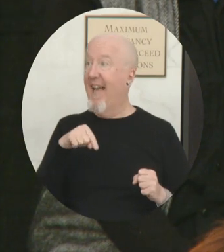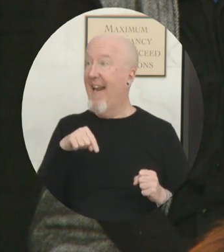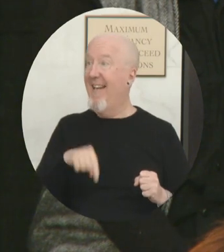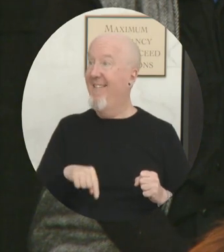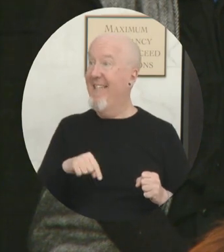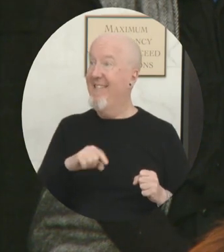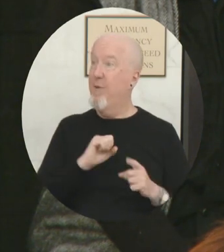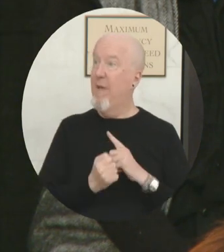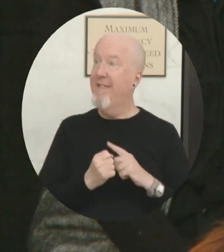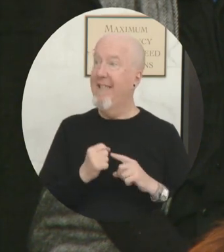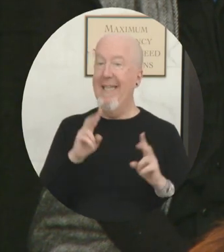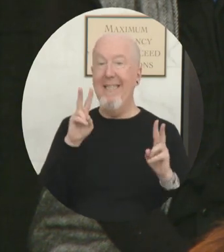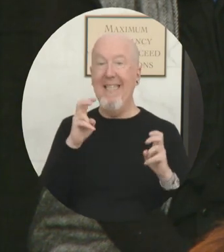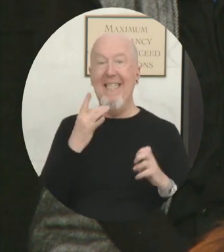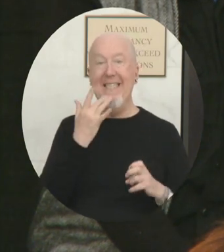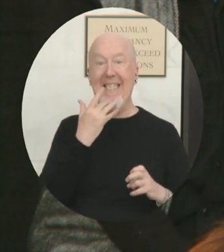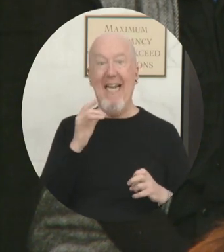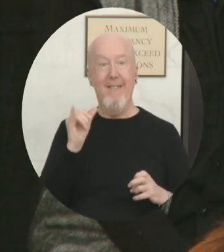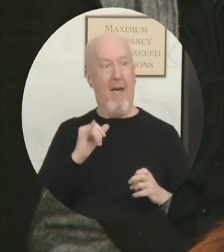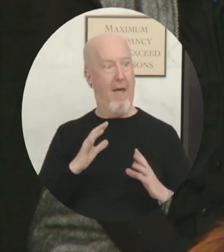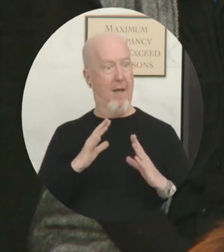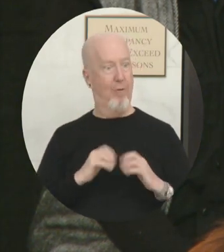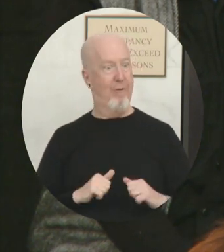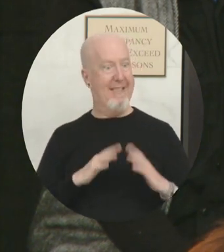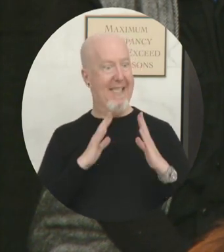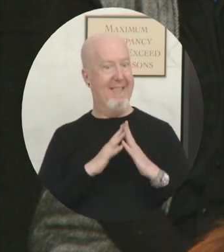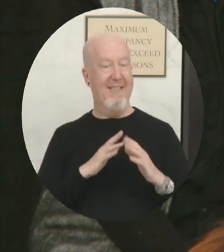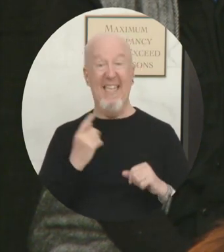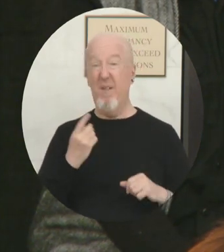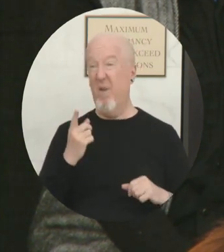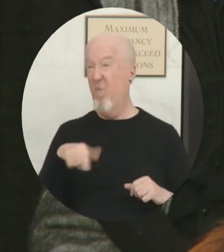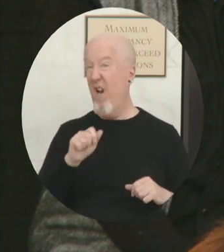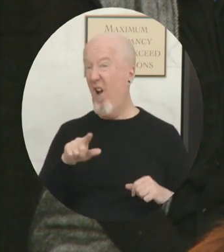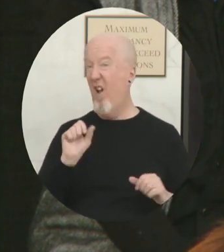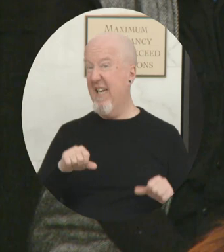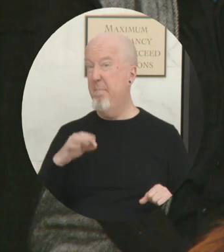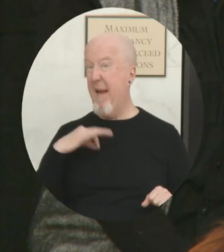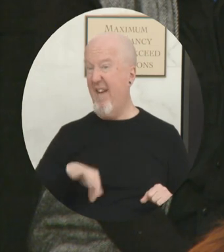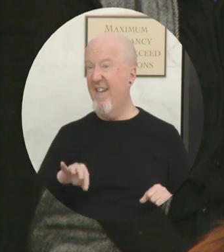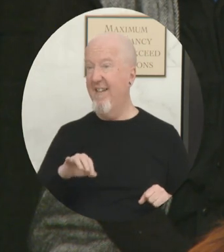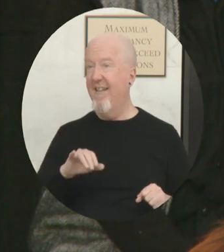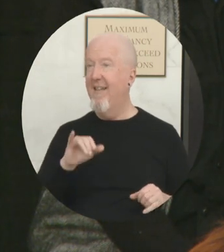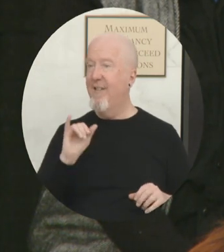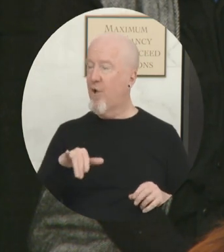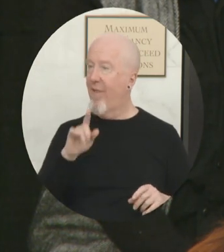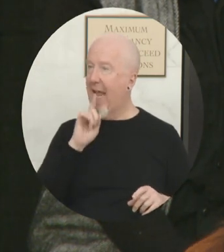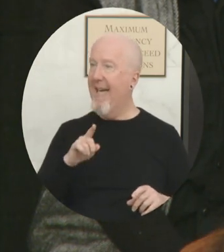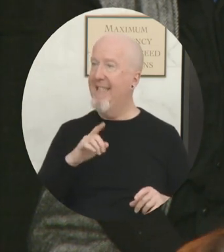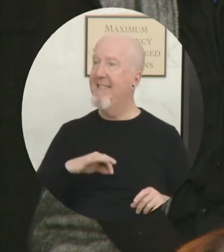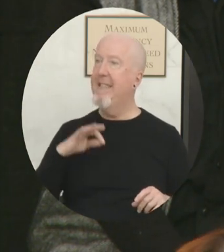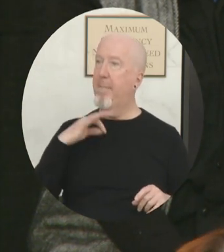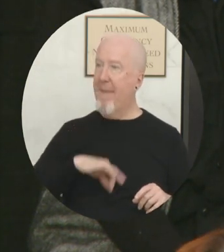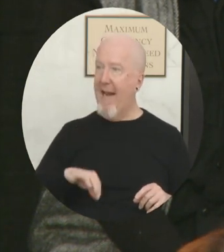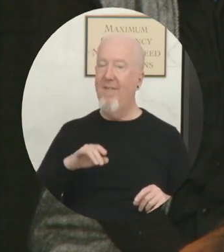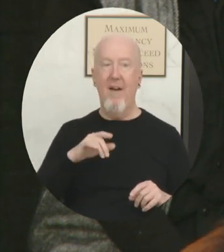resilience, which is something we can all benefit from. So that's the benefit of engaging people early